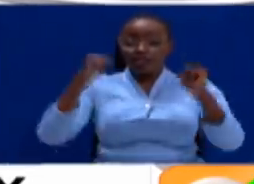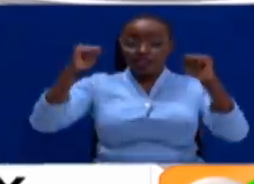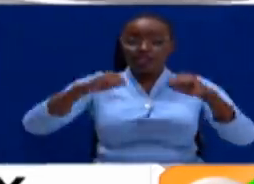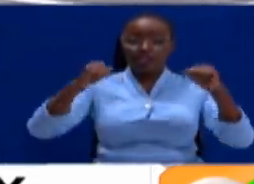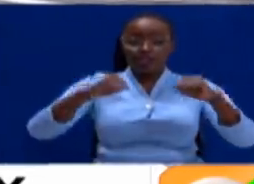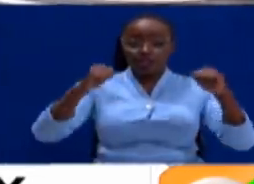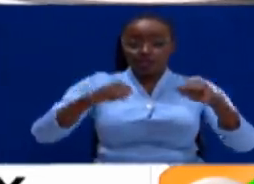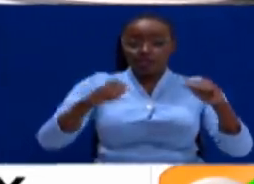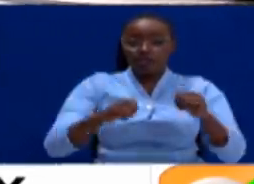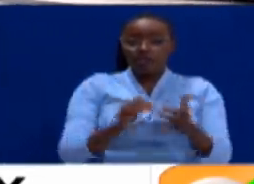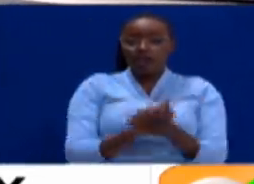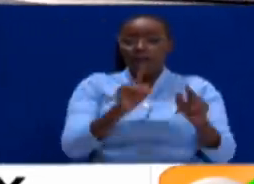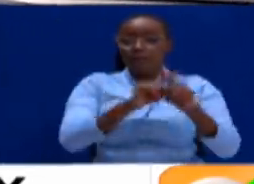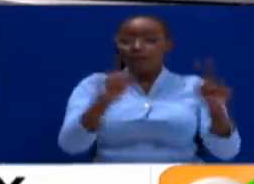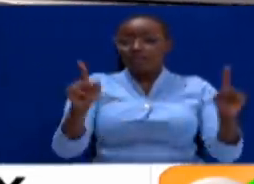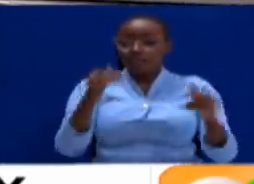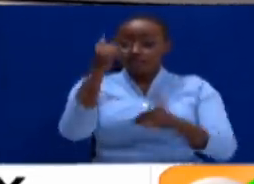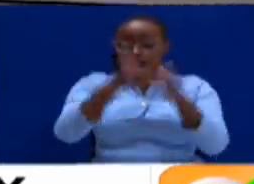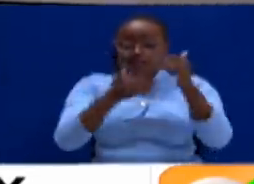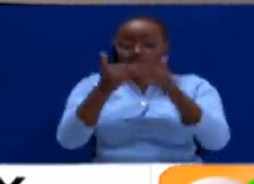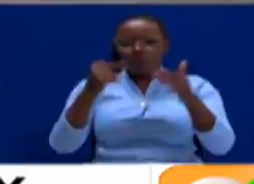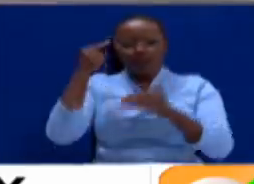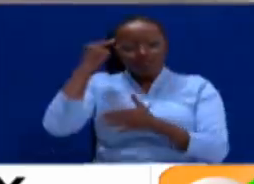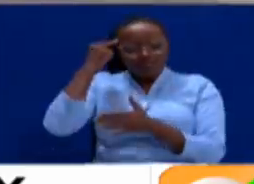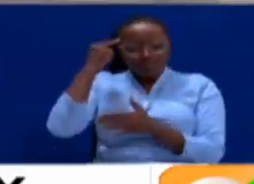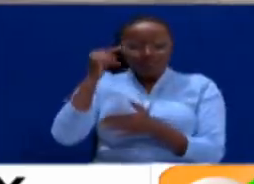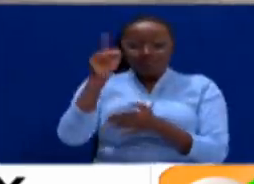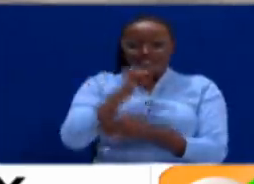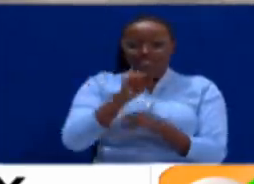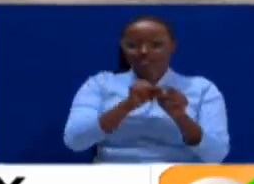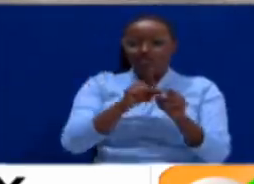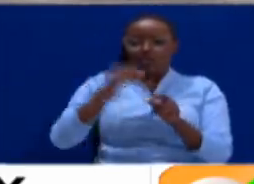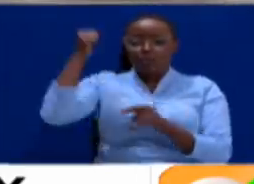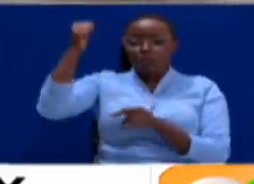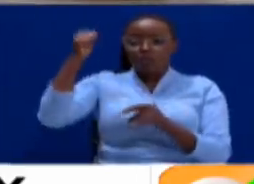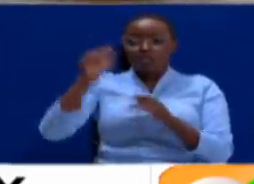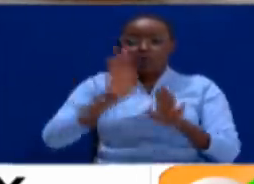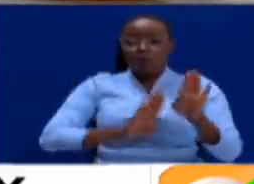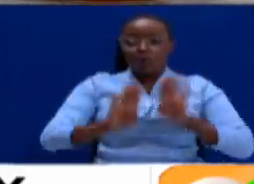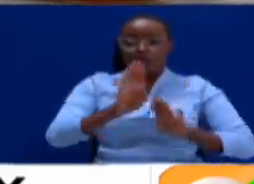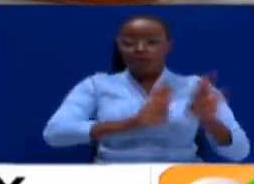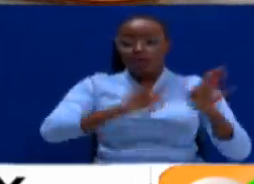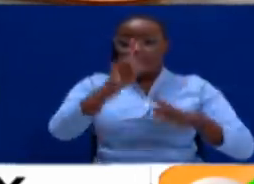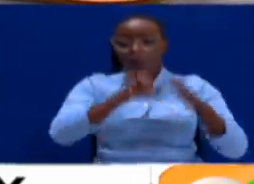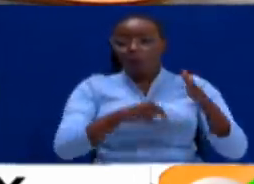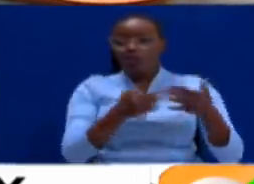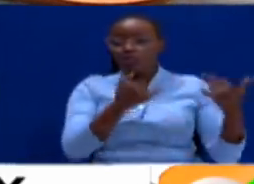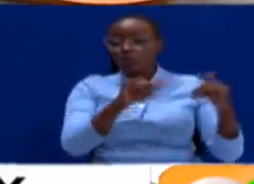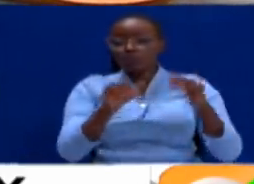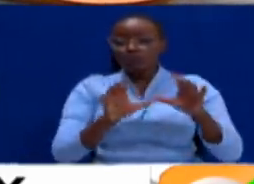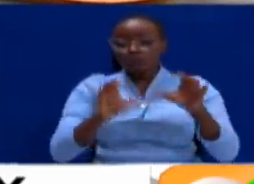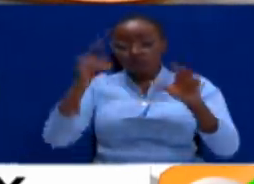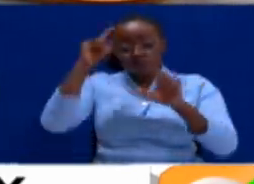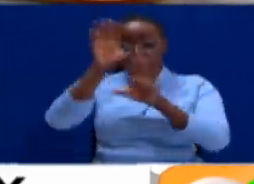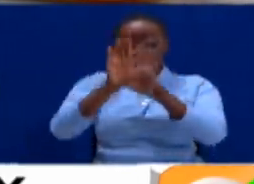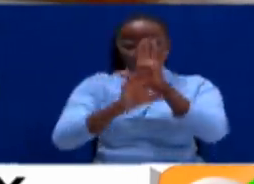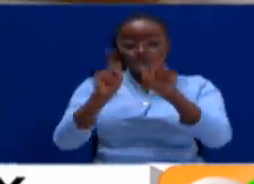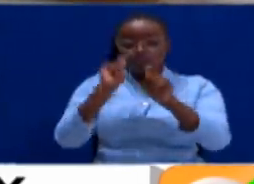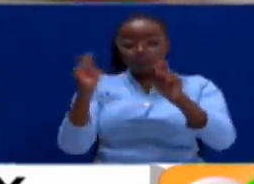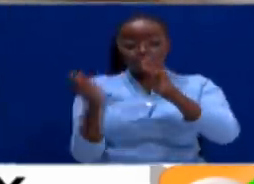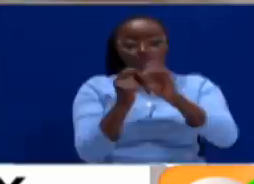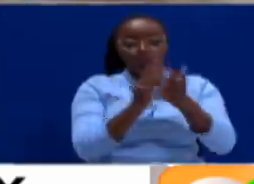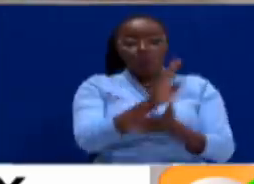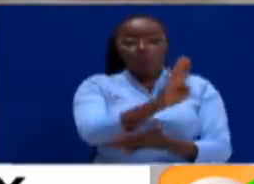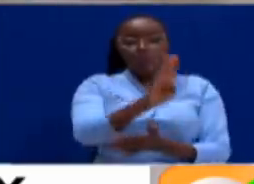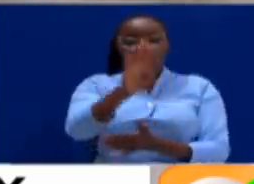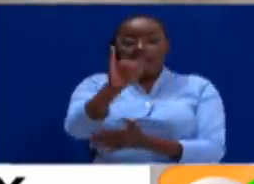there are many ways that he can stay as Siondoke. But finally, before I finish, I think the change in the political behavior is a push for constitutional change through BBI. I